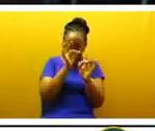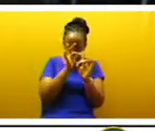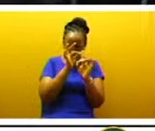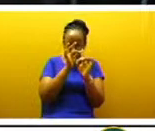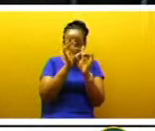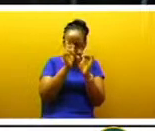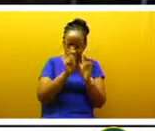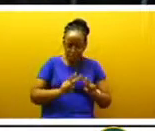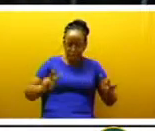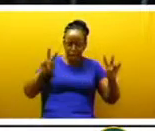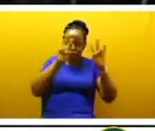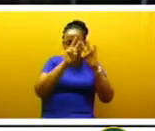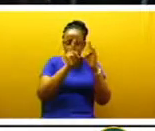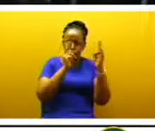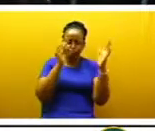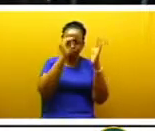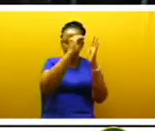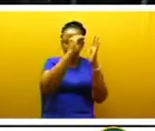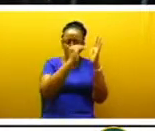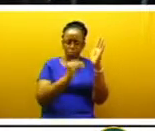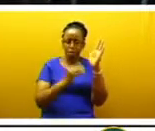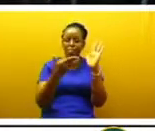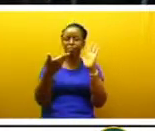values set out therein.